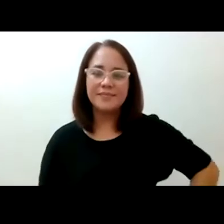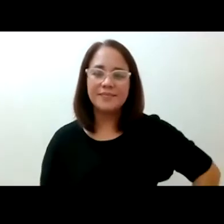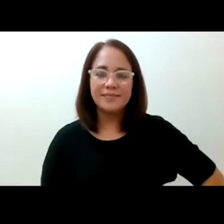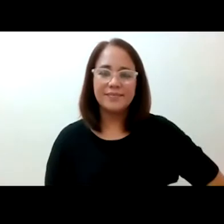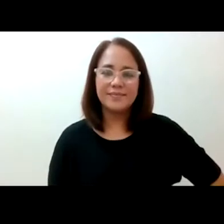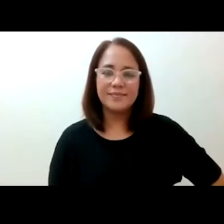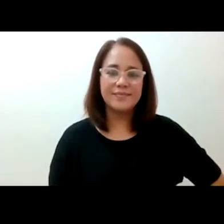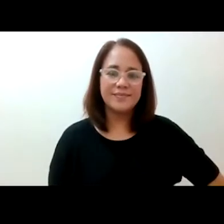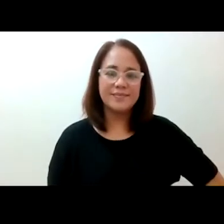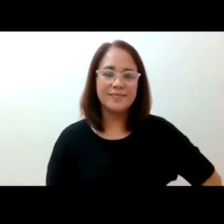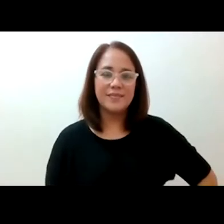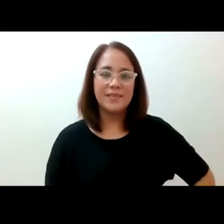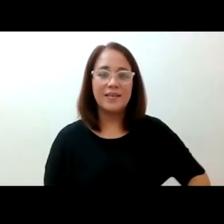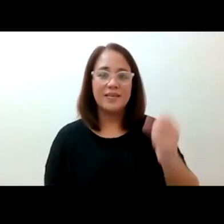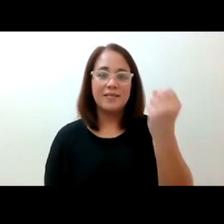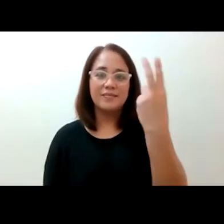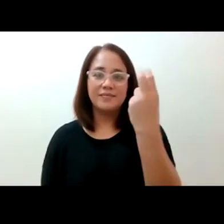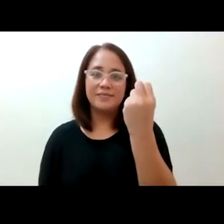And number 12.